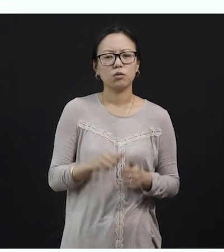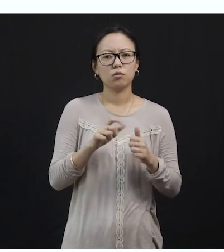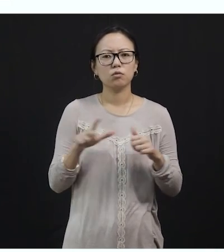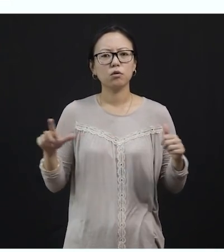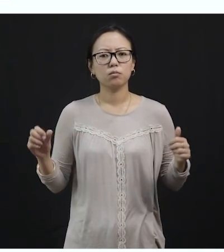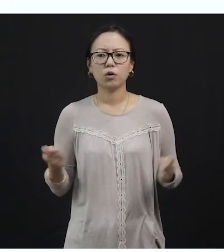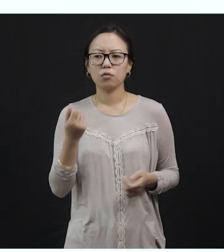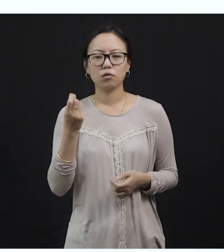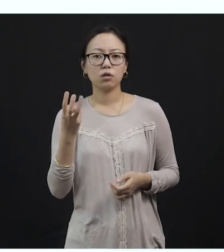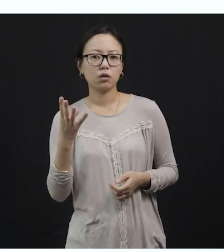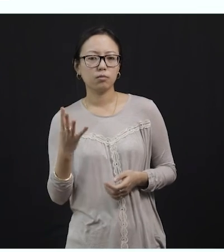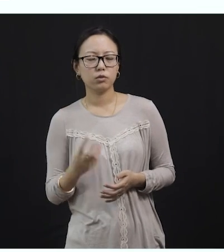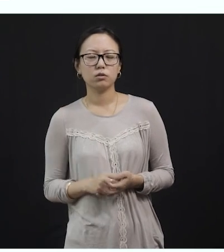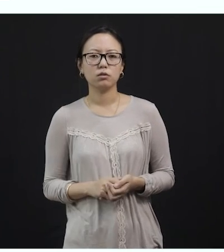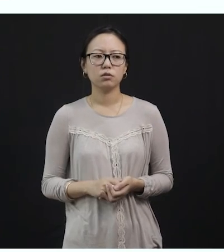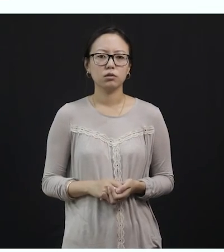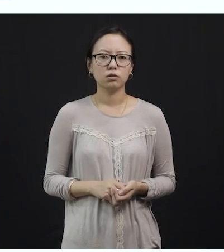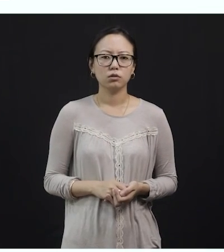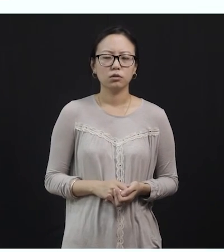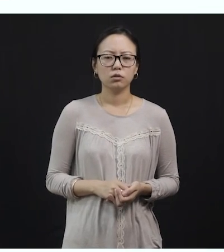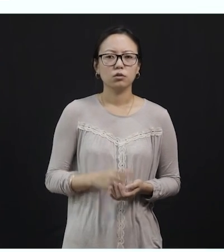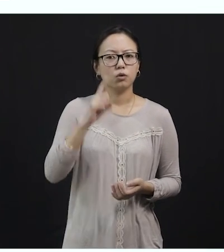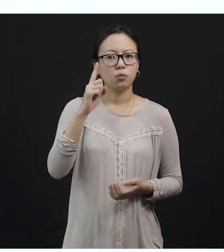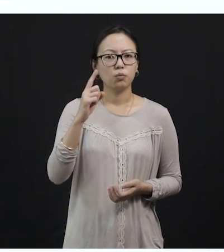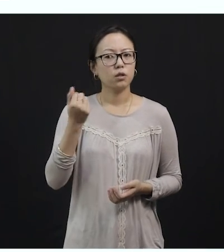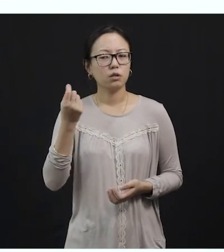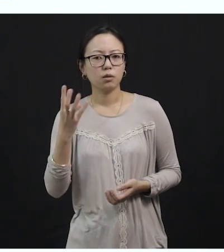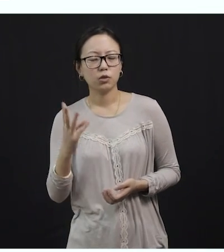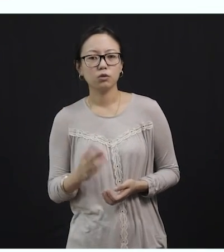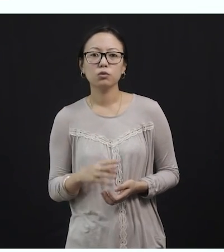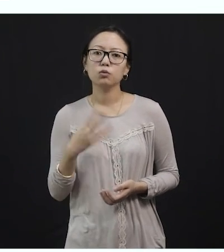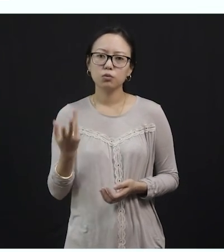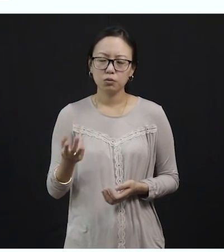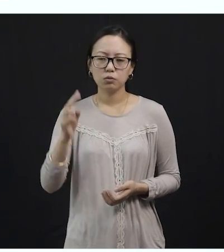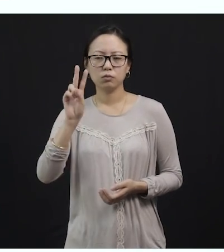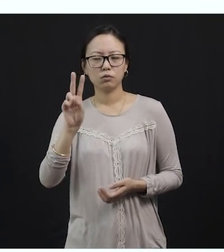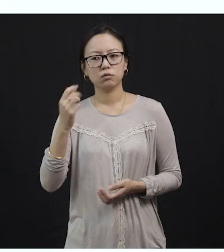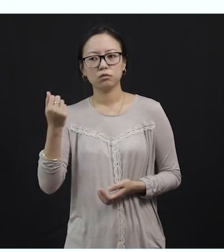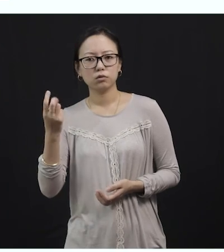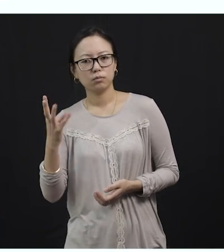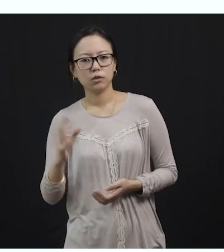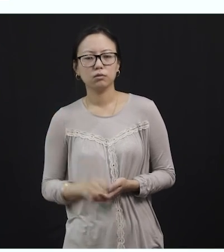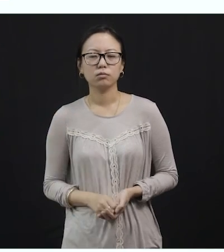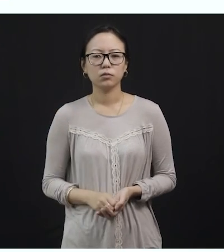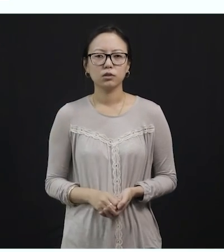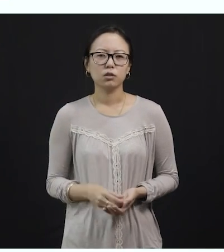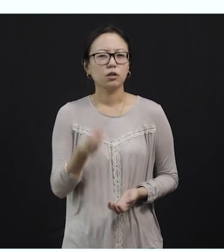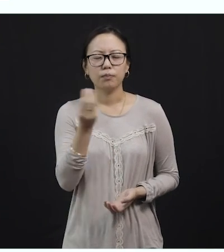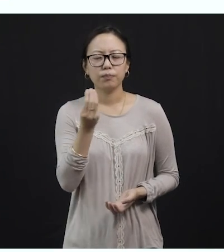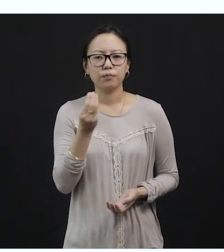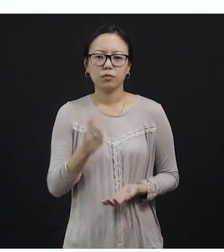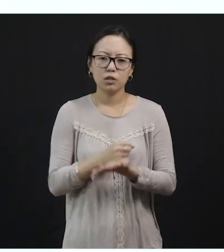the numbers that we have come across from single digit to two-digit numbers, all right? So children, please practice